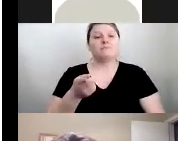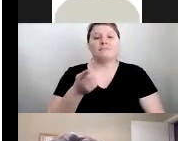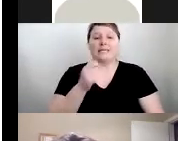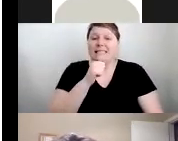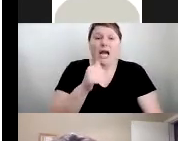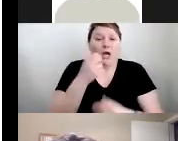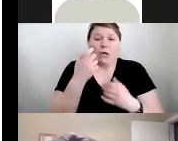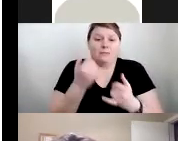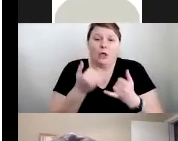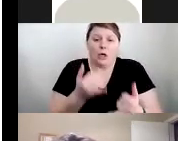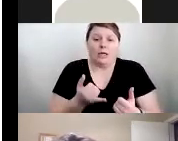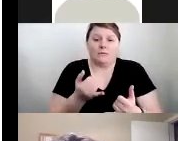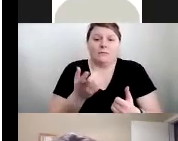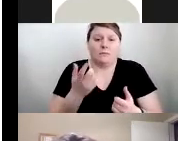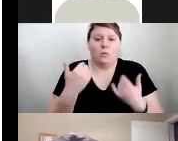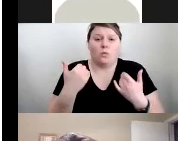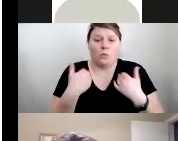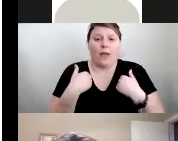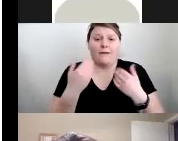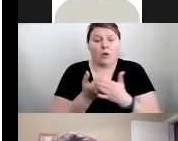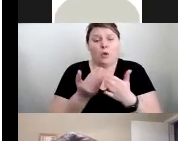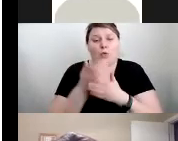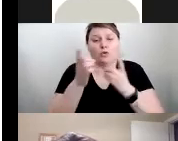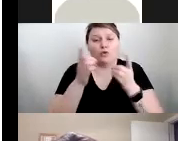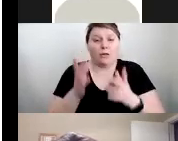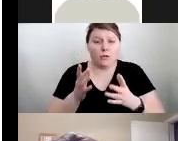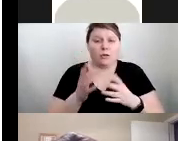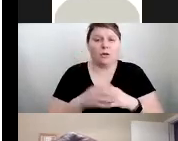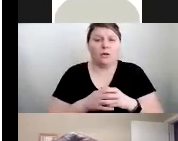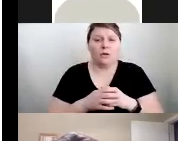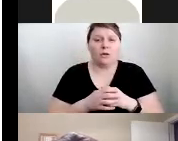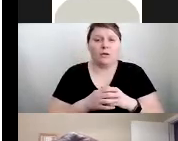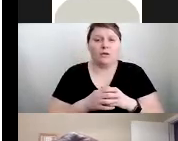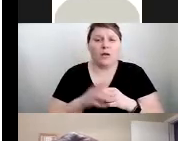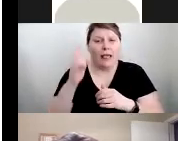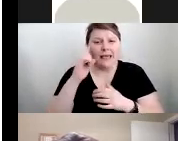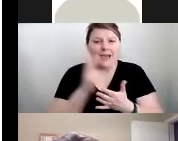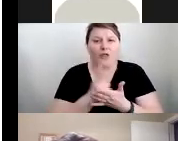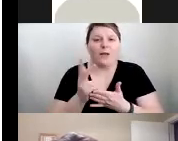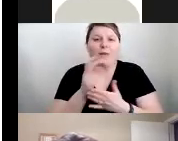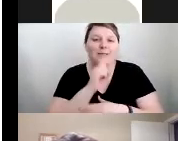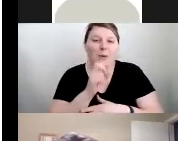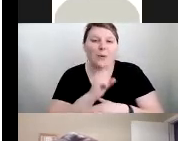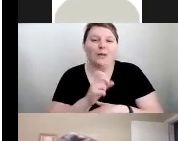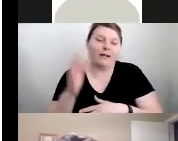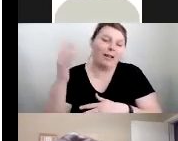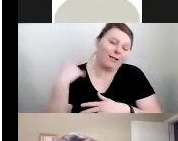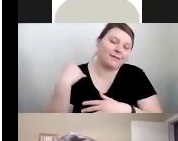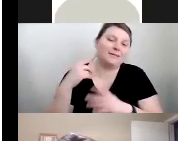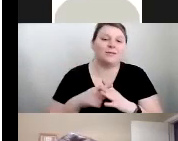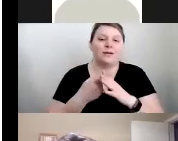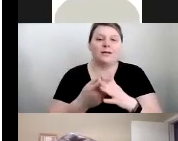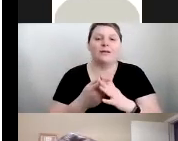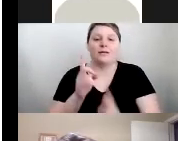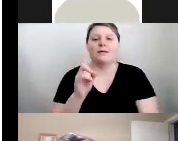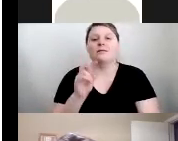as you can see. We have a new director who I think is about 3 weeks old. So Dr. Rochelle